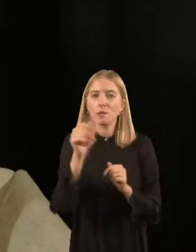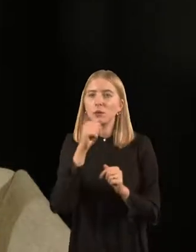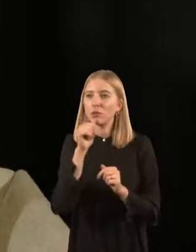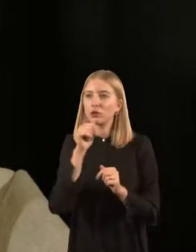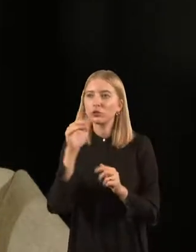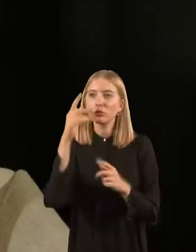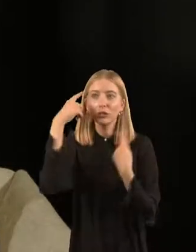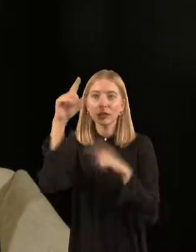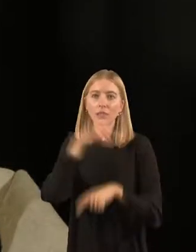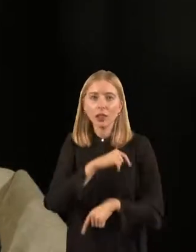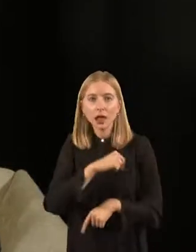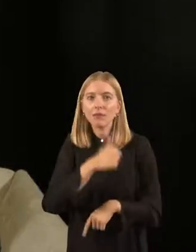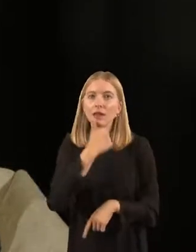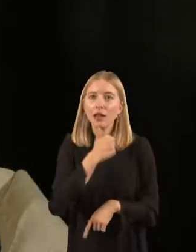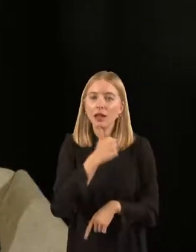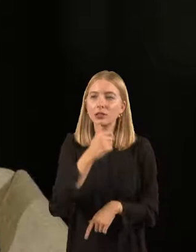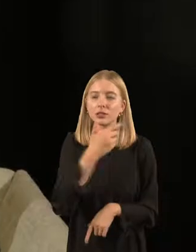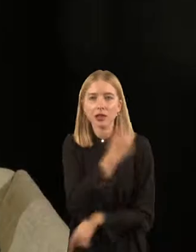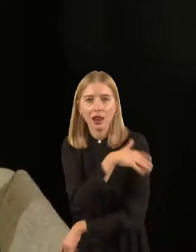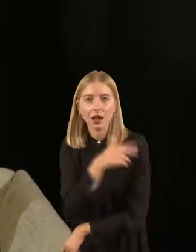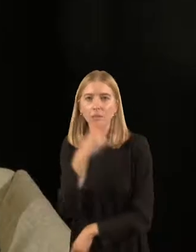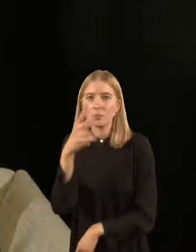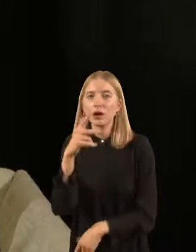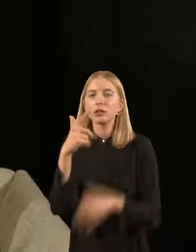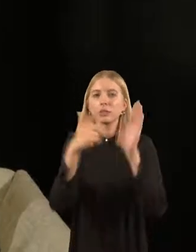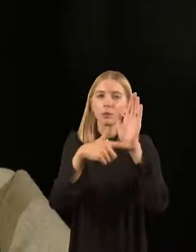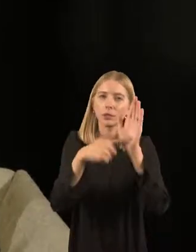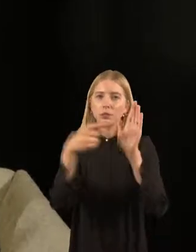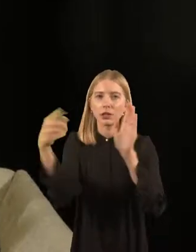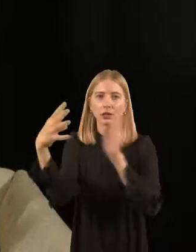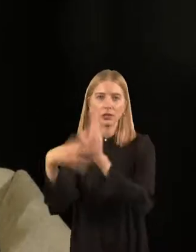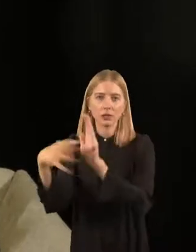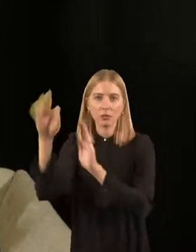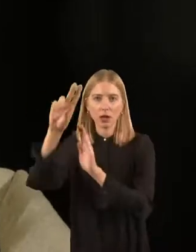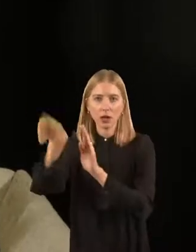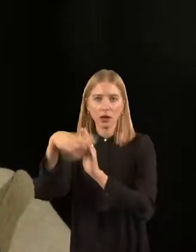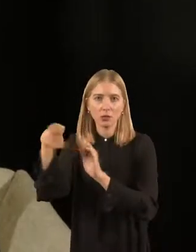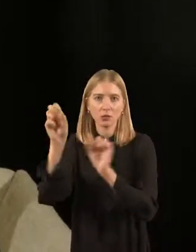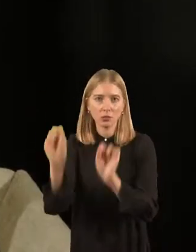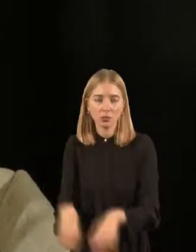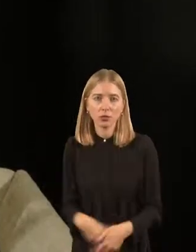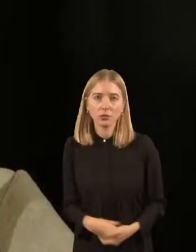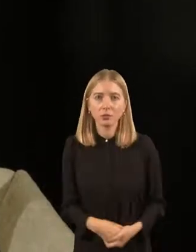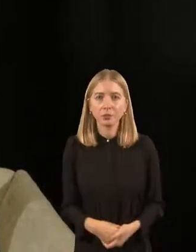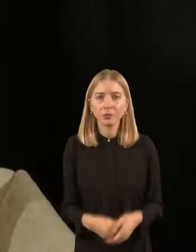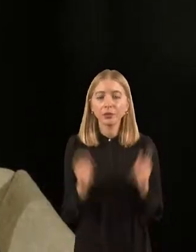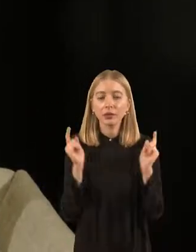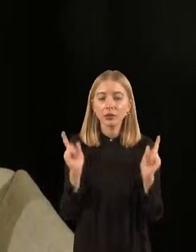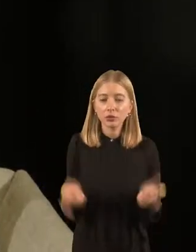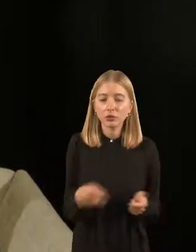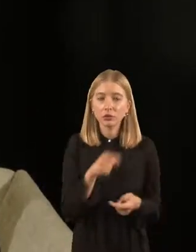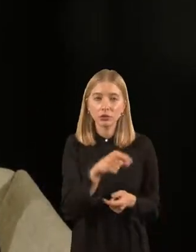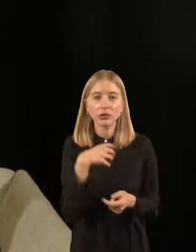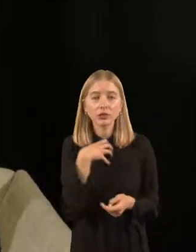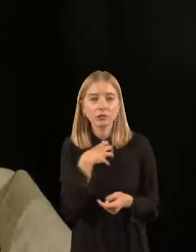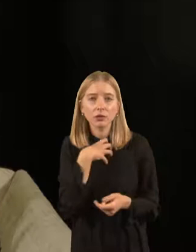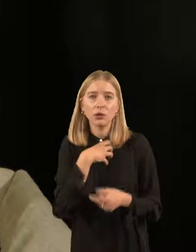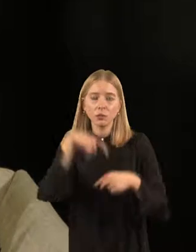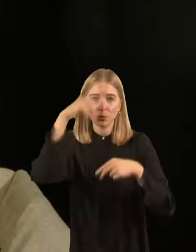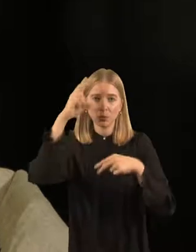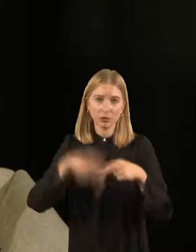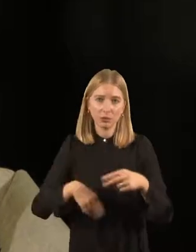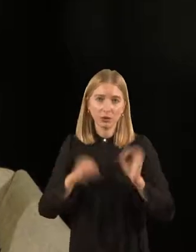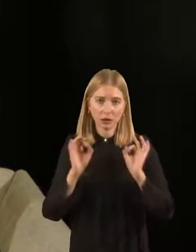waste, I believe that we could have a tax of 75 euros rather than 50 euros.